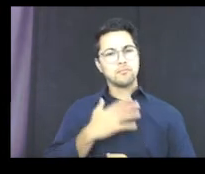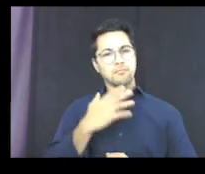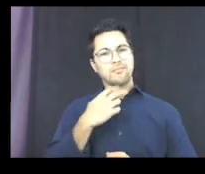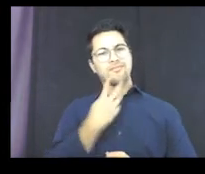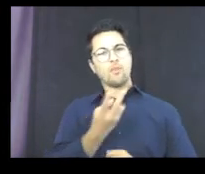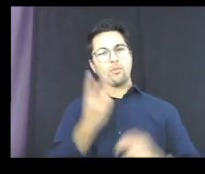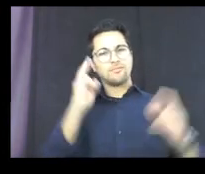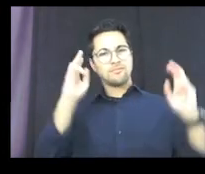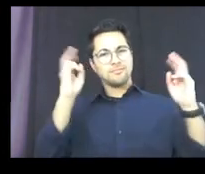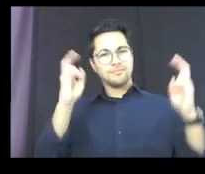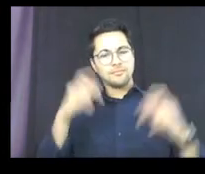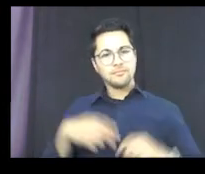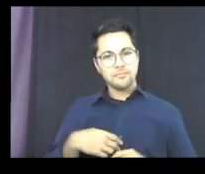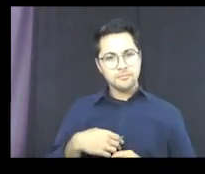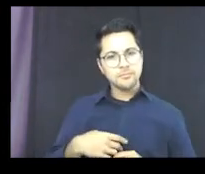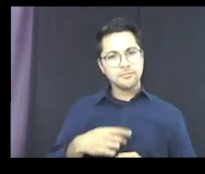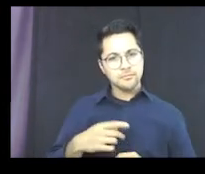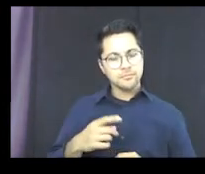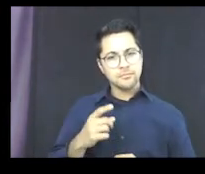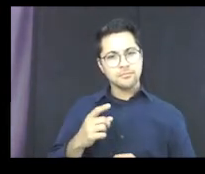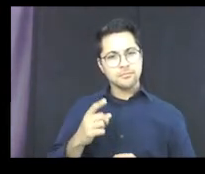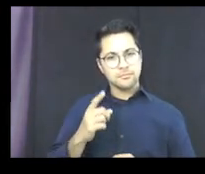voice is